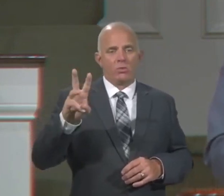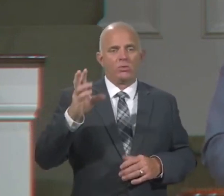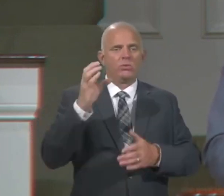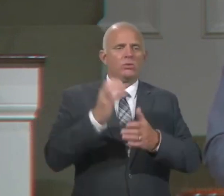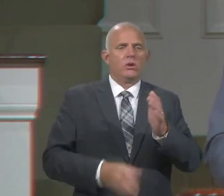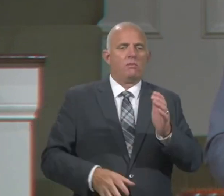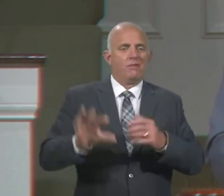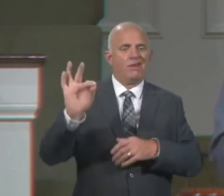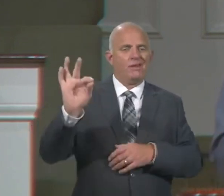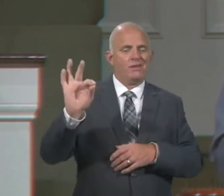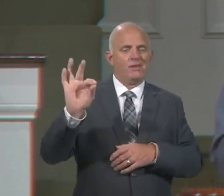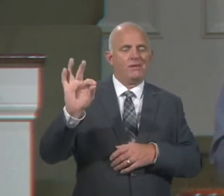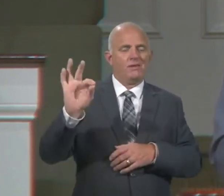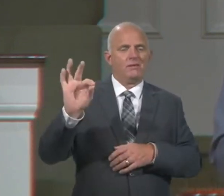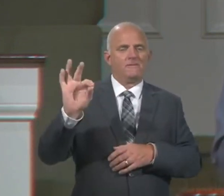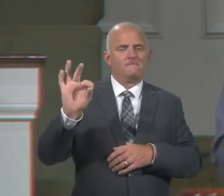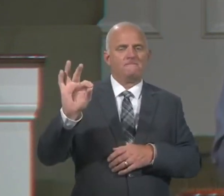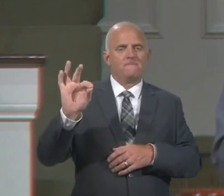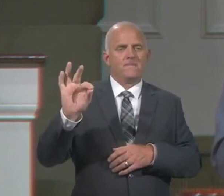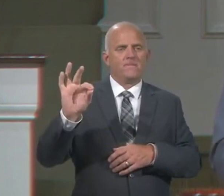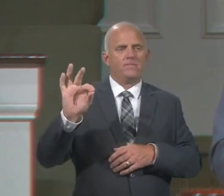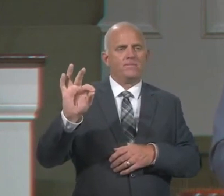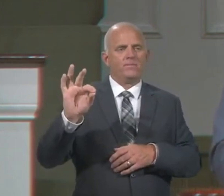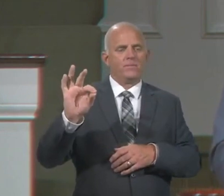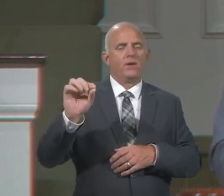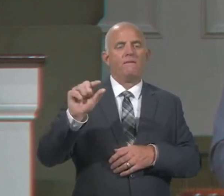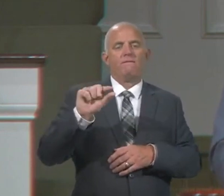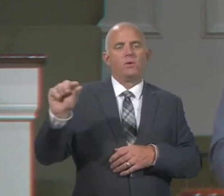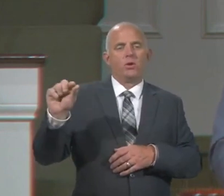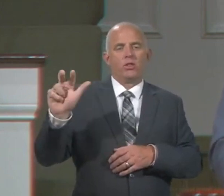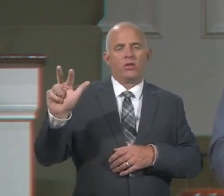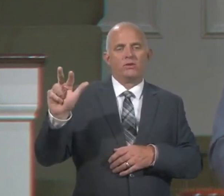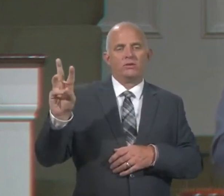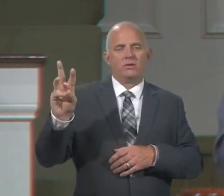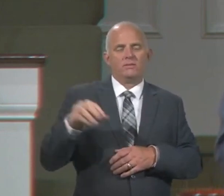In Matthew chapter 9, let's look at verse number 36.